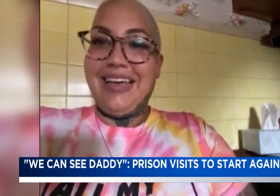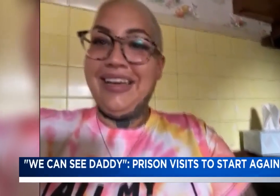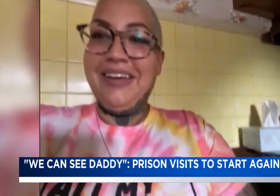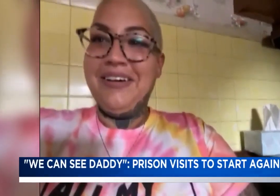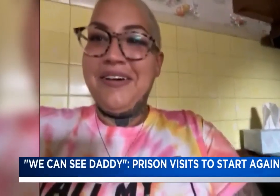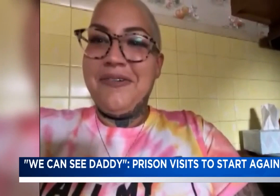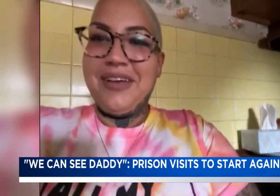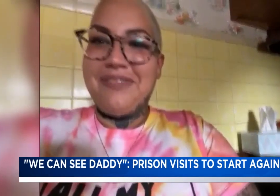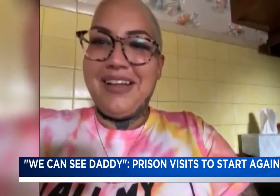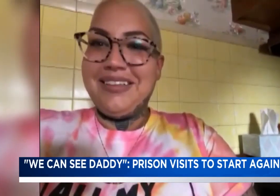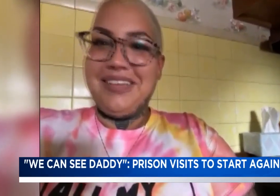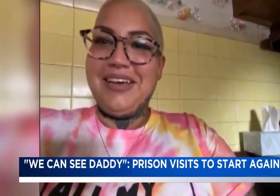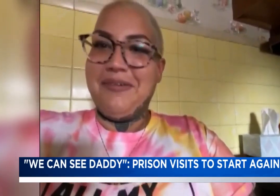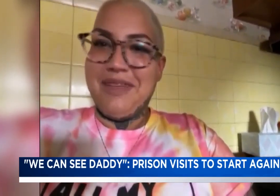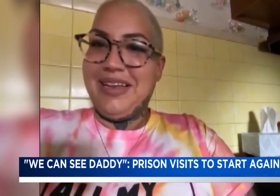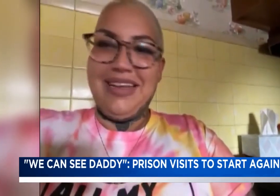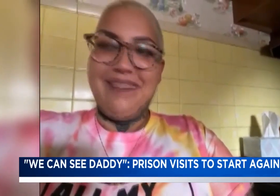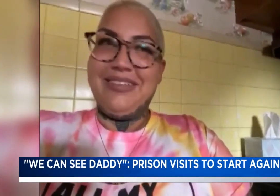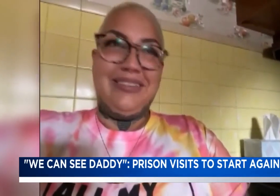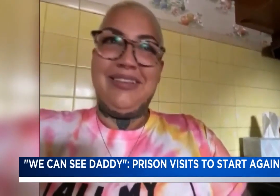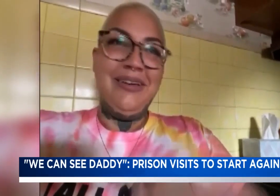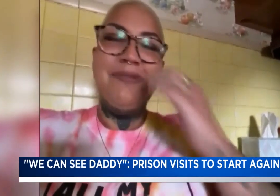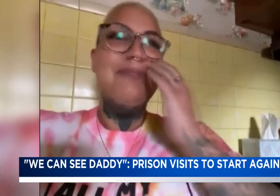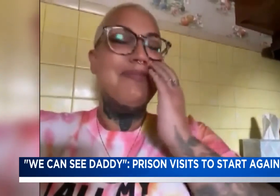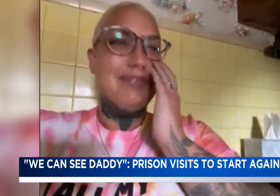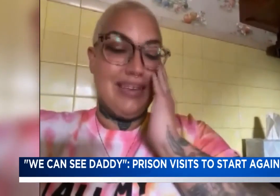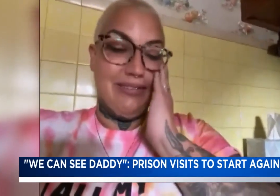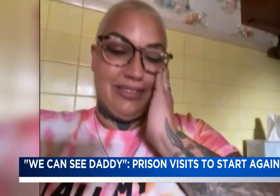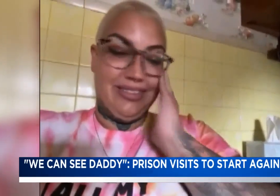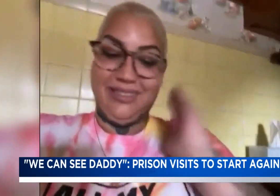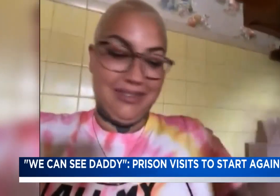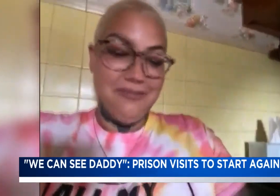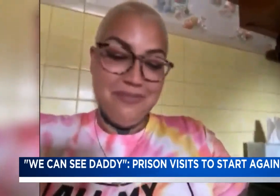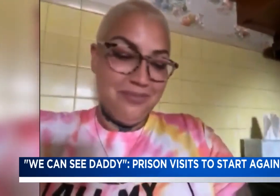Daddy. We can finally see him. And